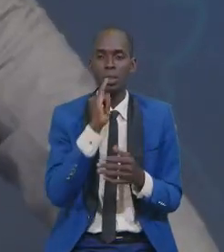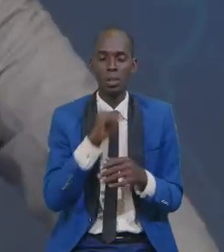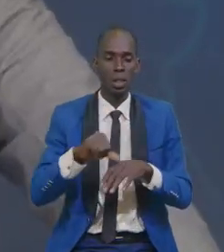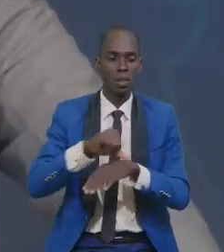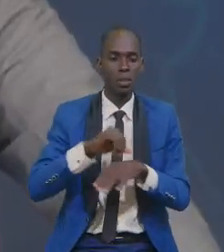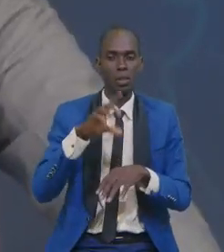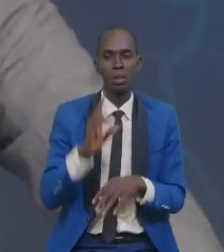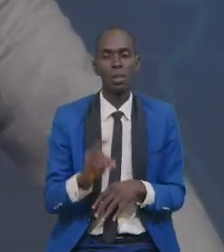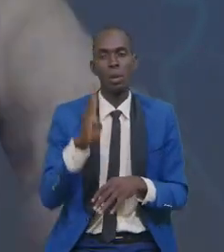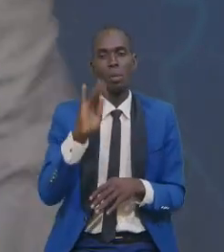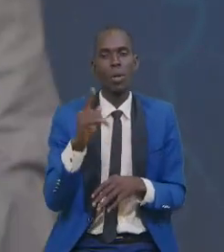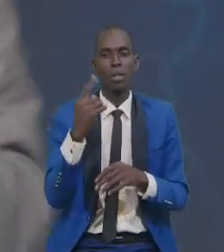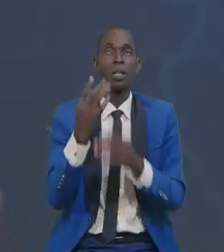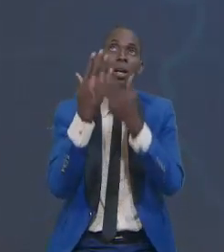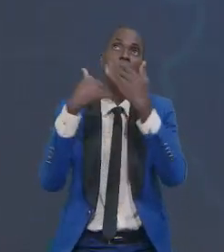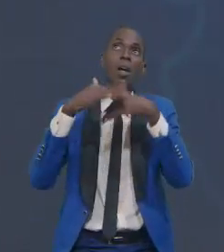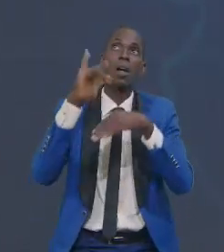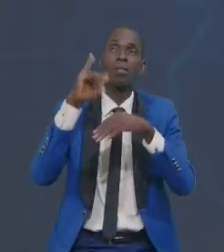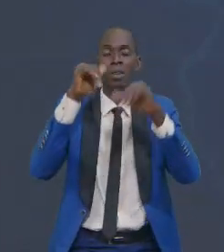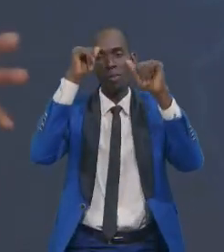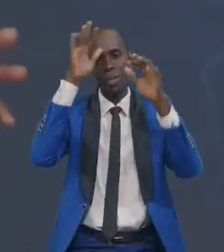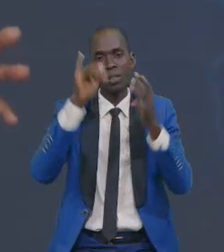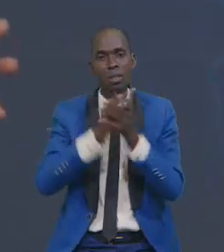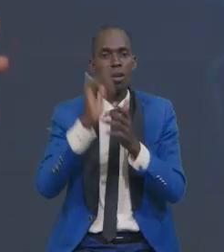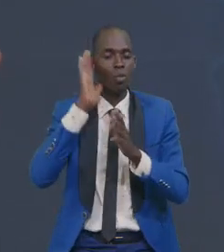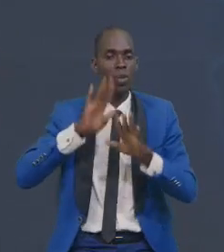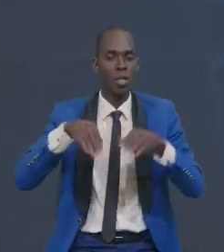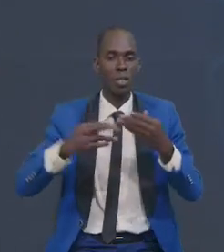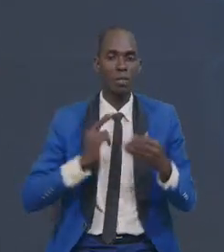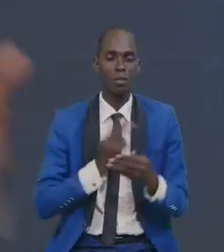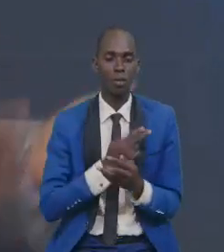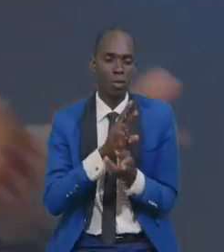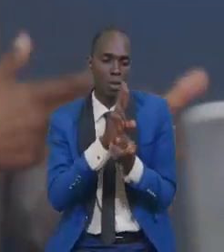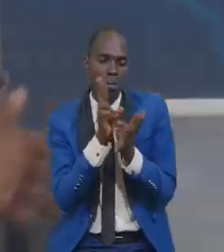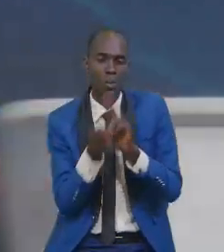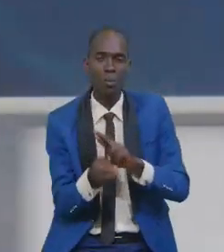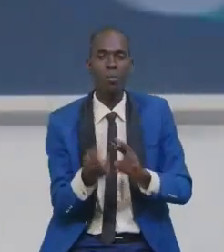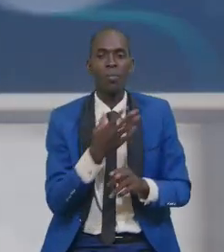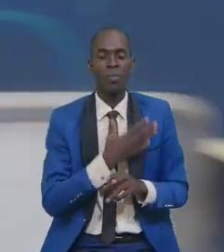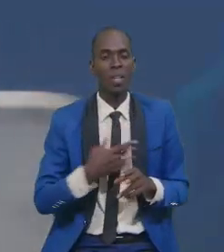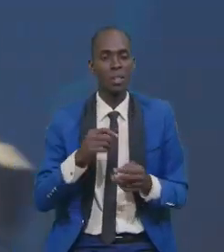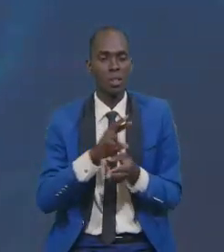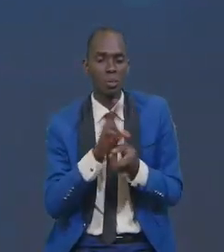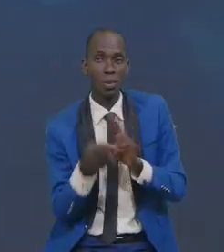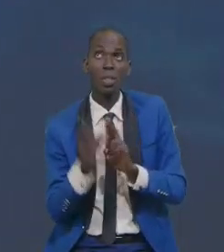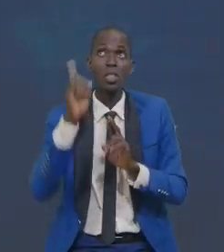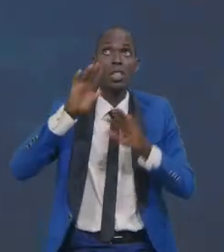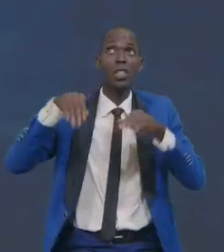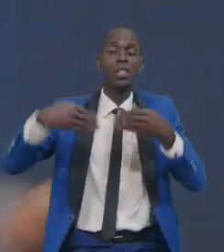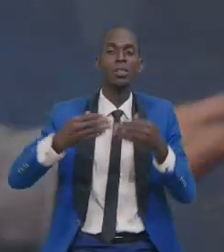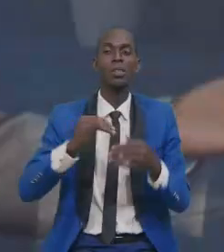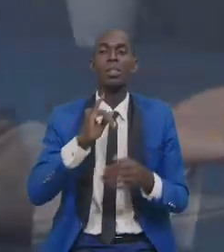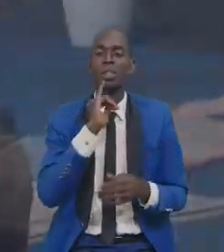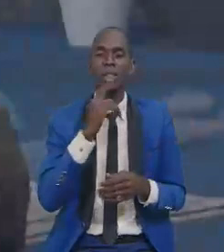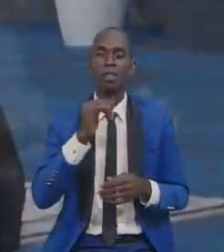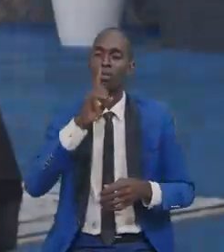of the Heavenly Father that will give us repentance. And the repentance he gives is genuine